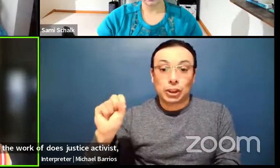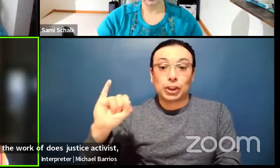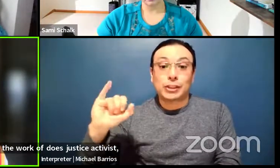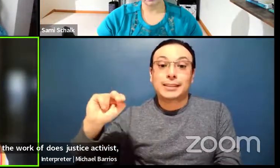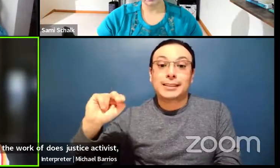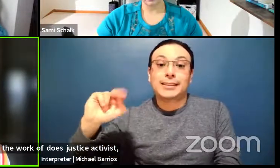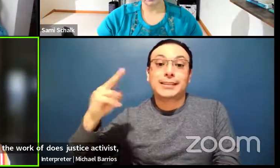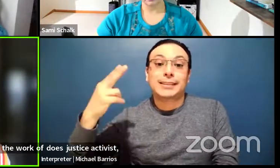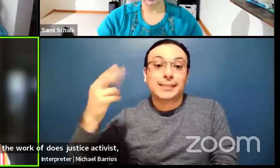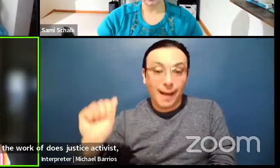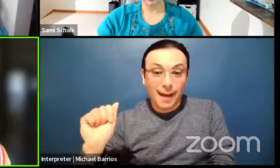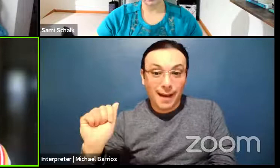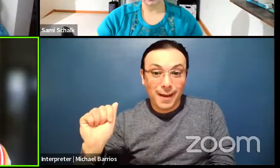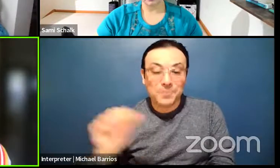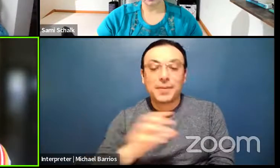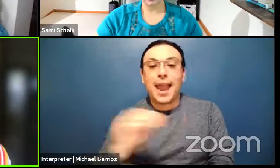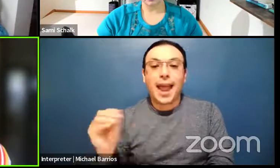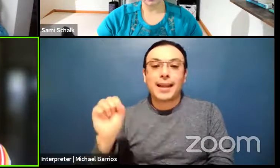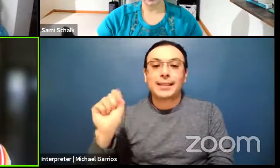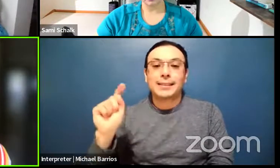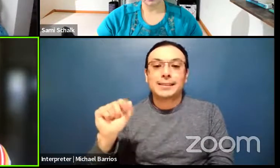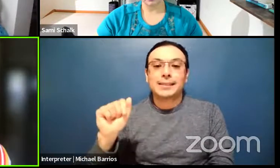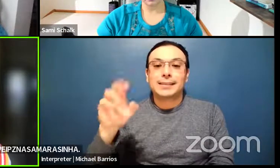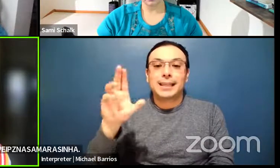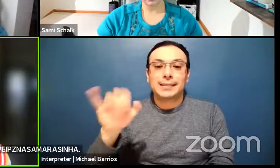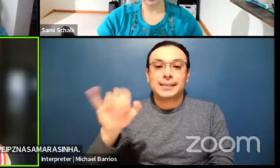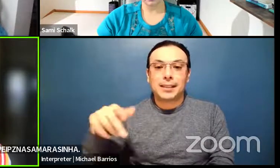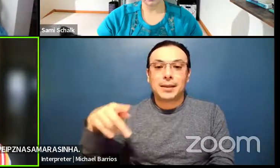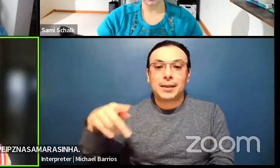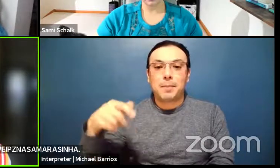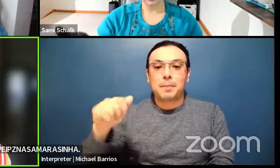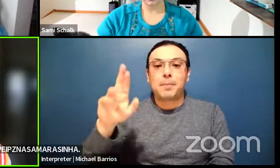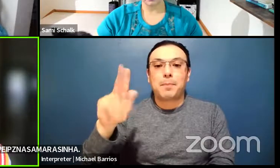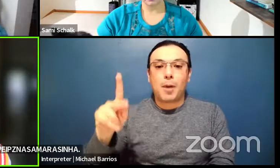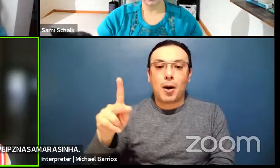SAMARASINHA, and Stacey Park Milburn,